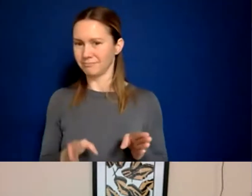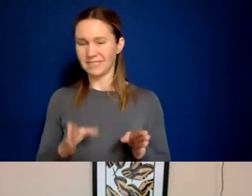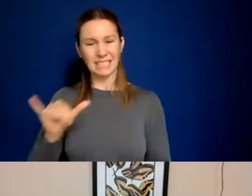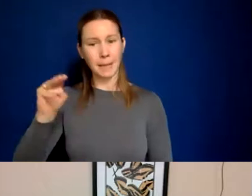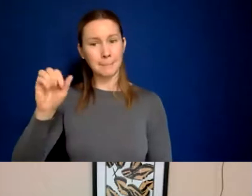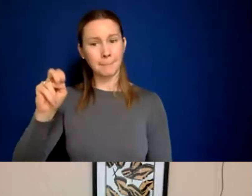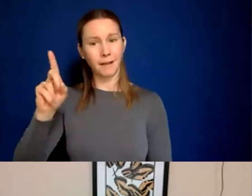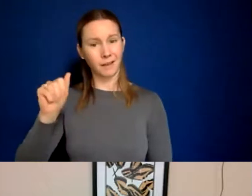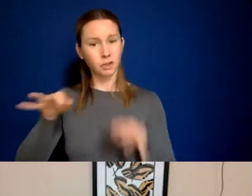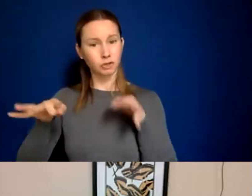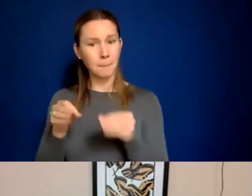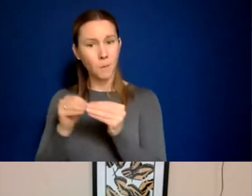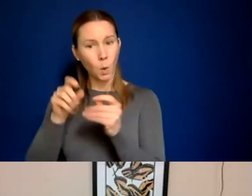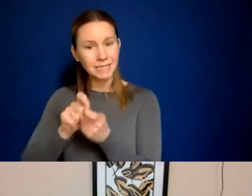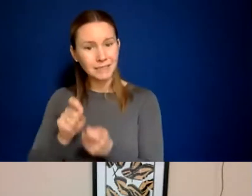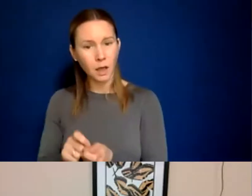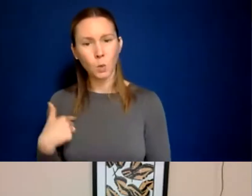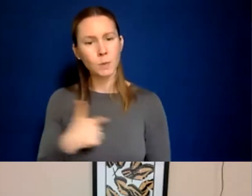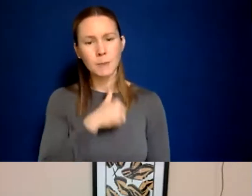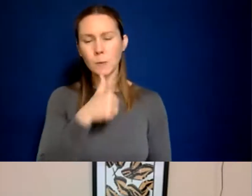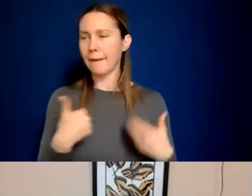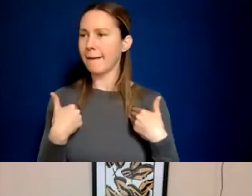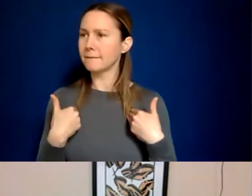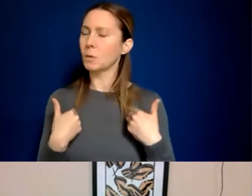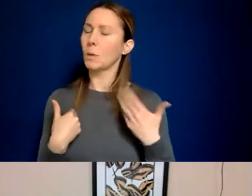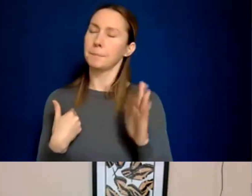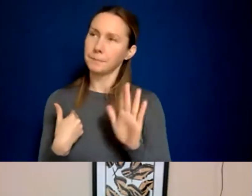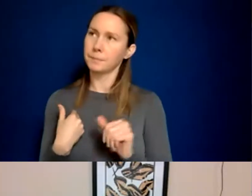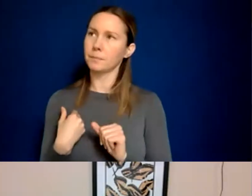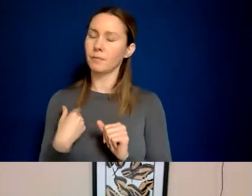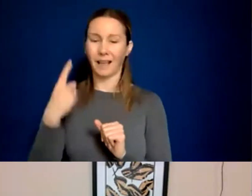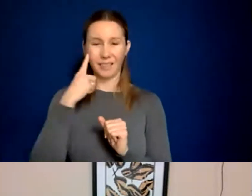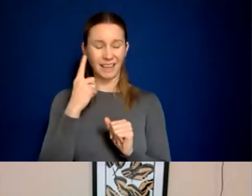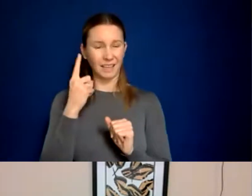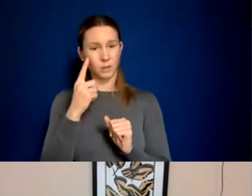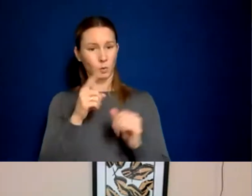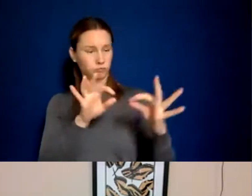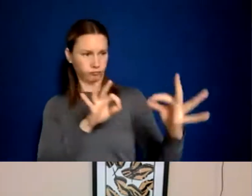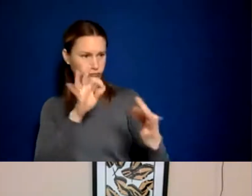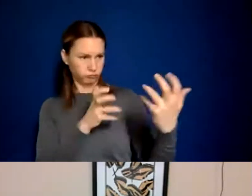more in detail. We don't have, I think the tailored activities will be